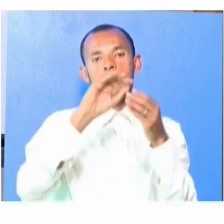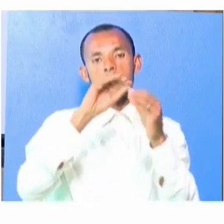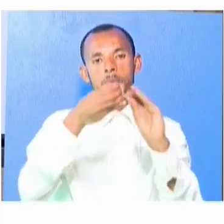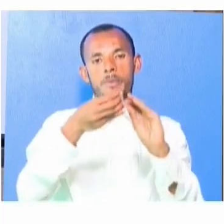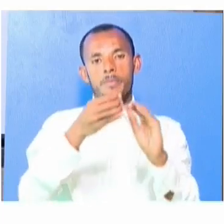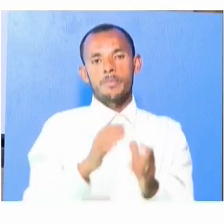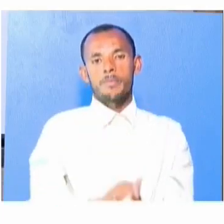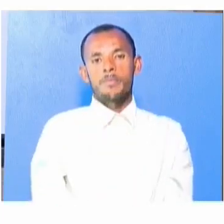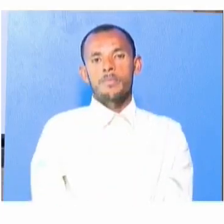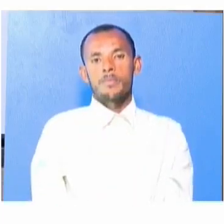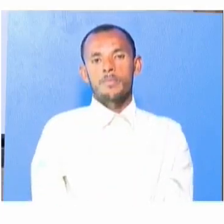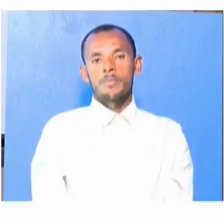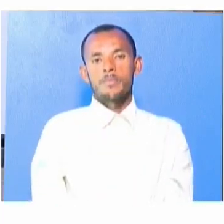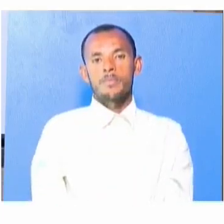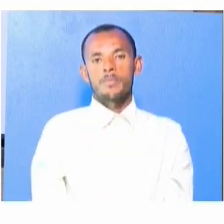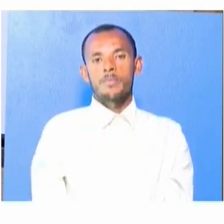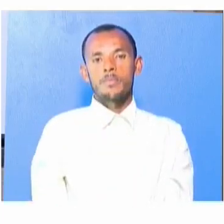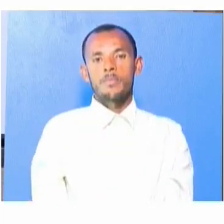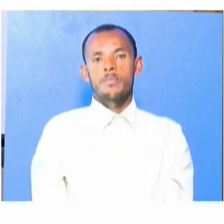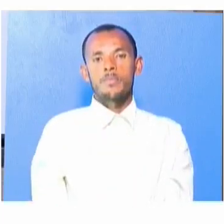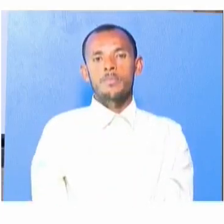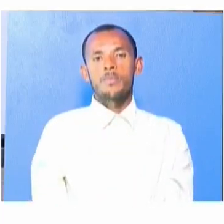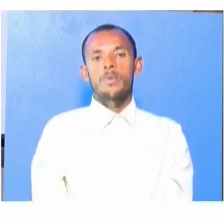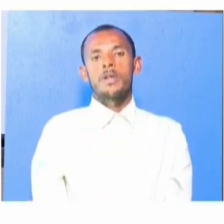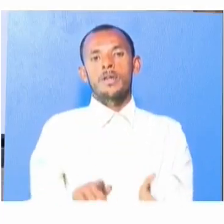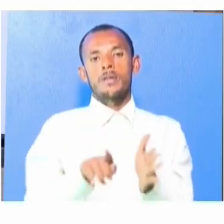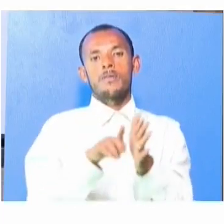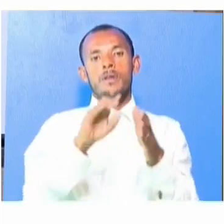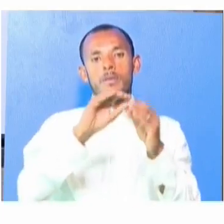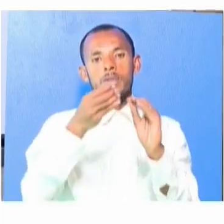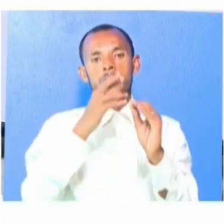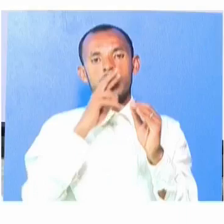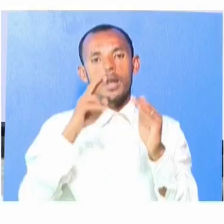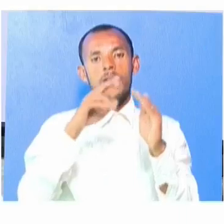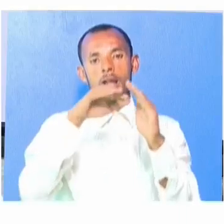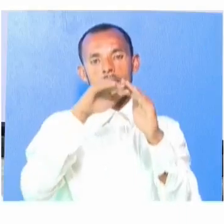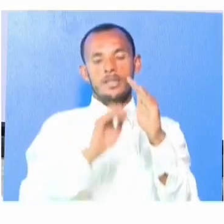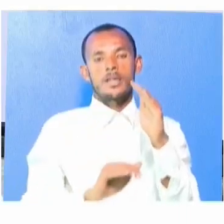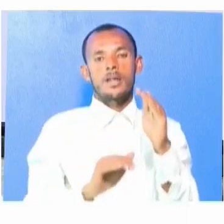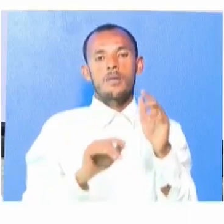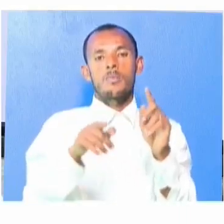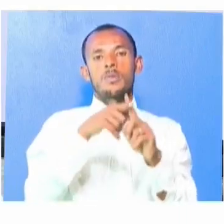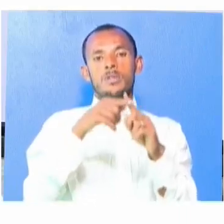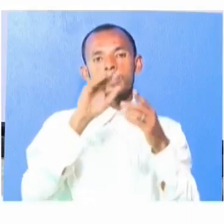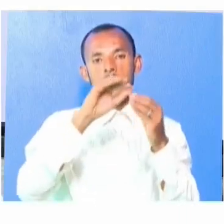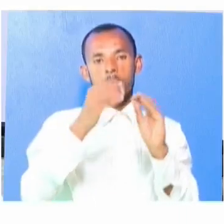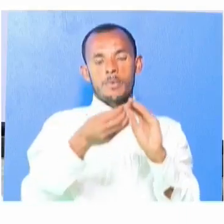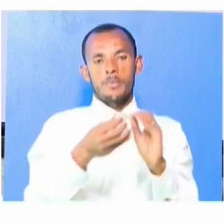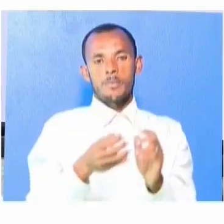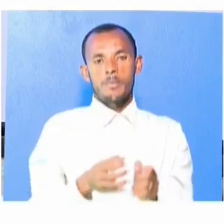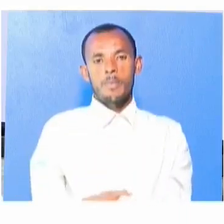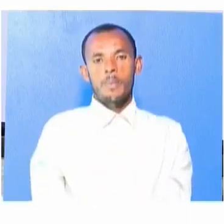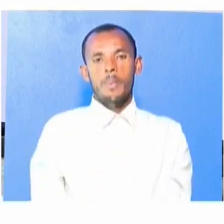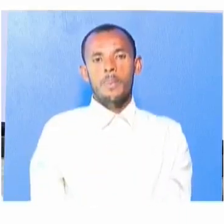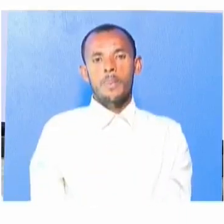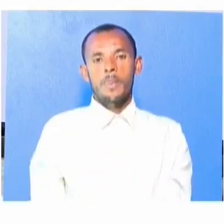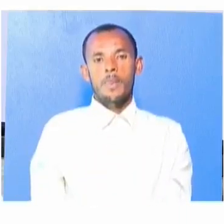are less than positive numbers.